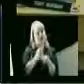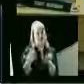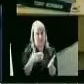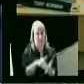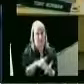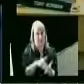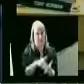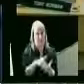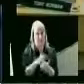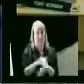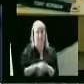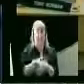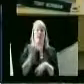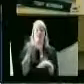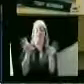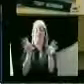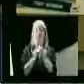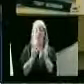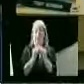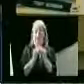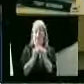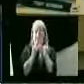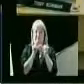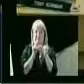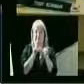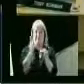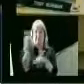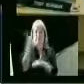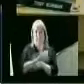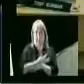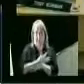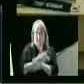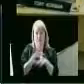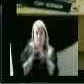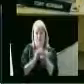The hearings last for four days.